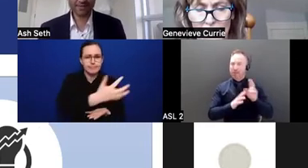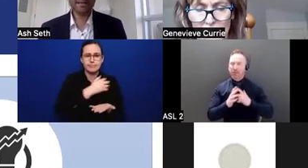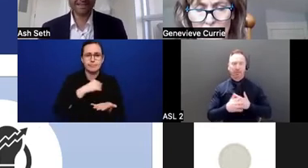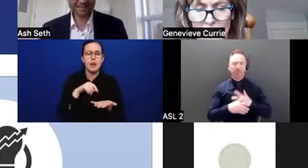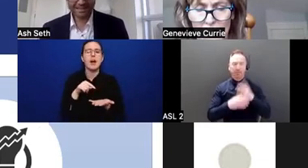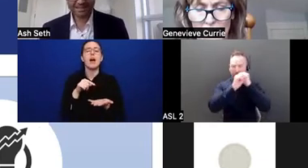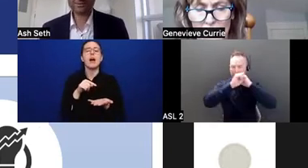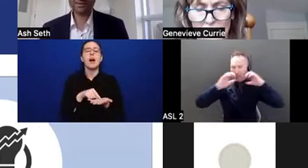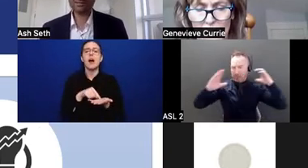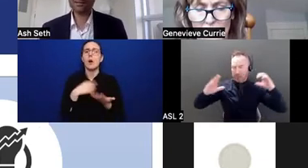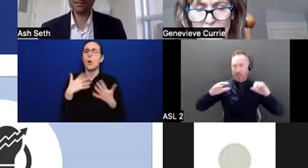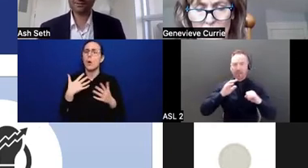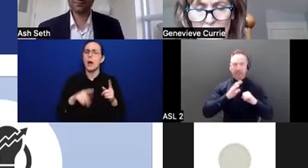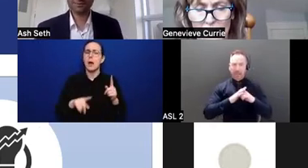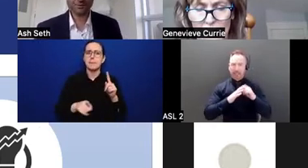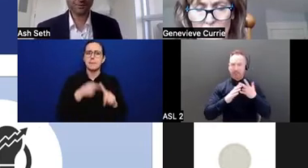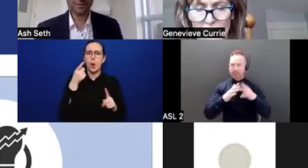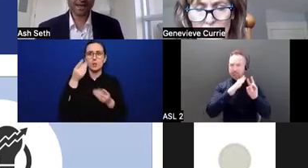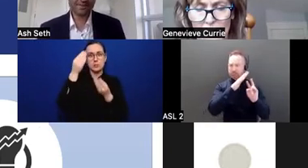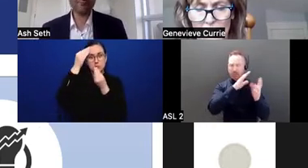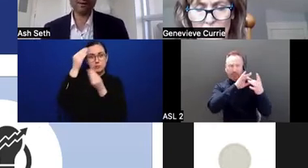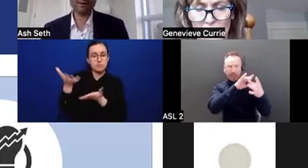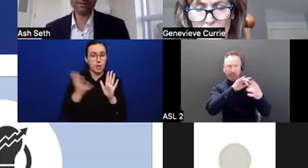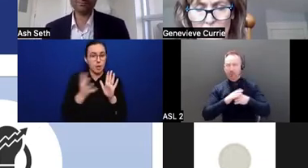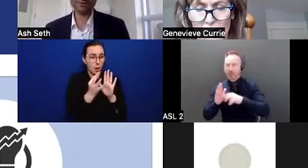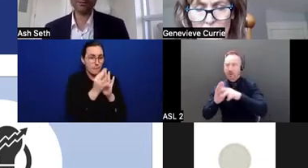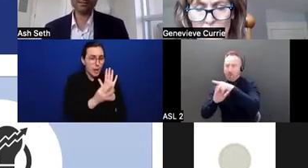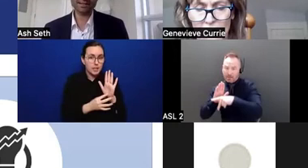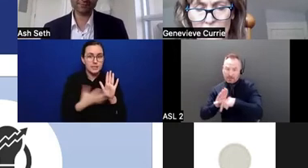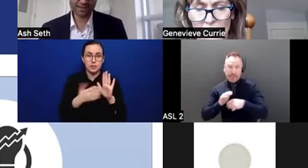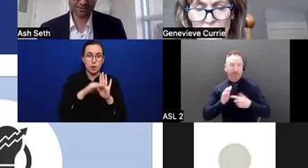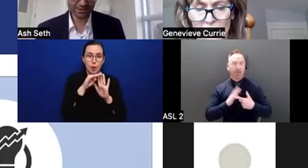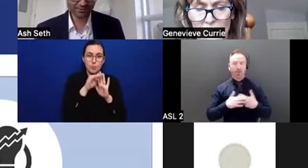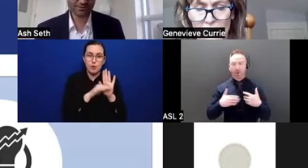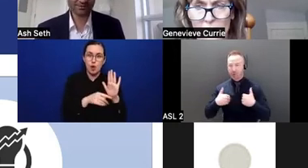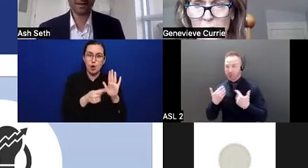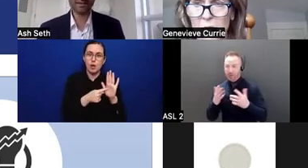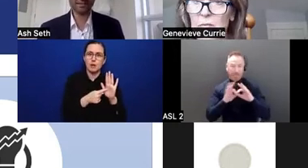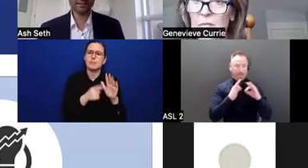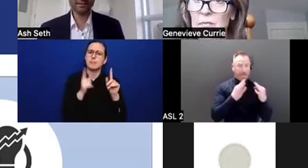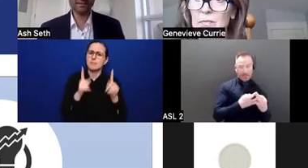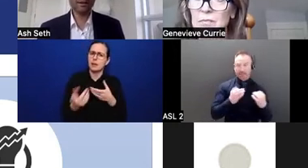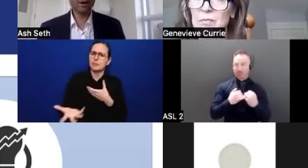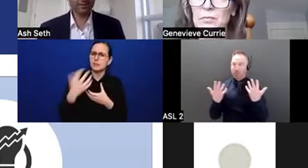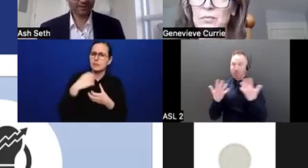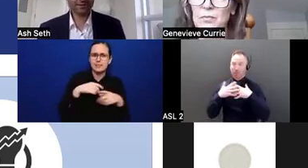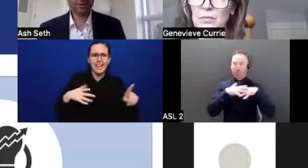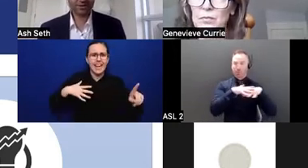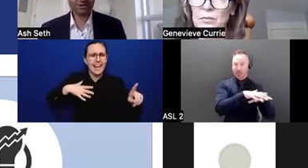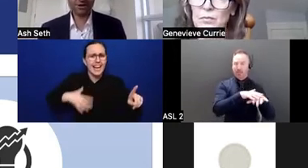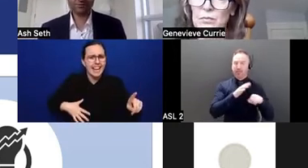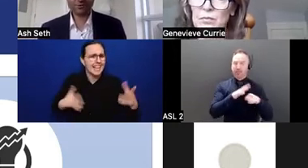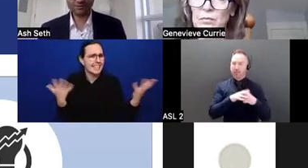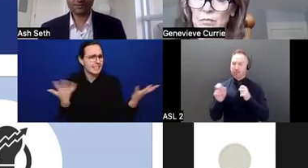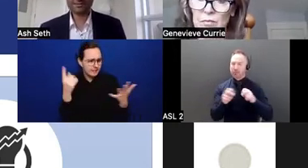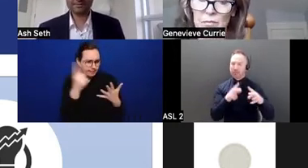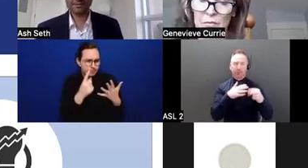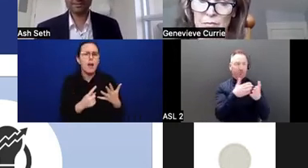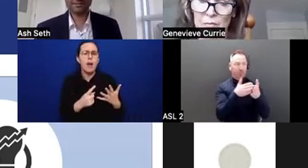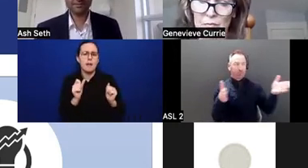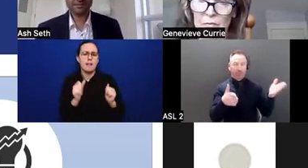programs that integrate the needs of youth and their families for their safe re-entry into the society. On this occasion of